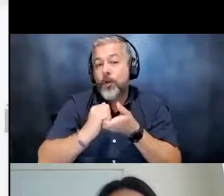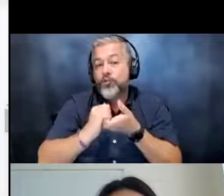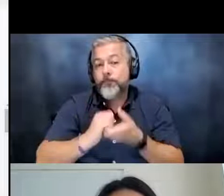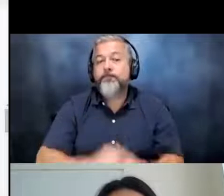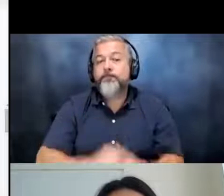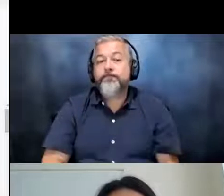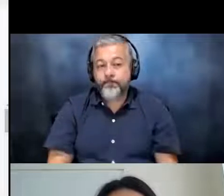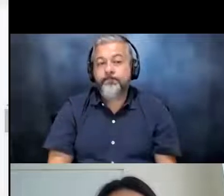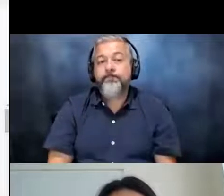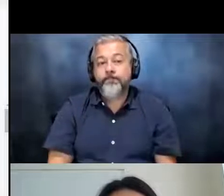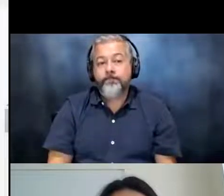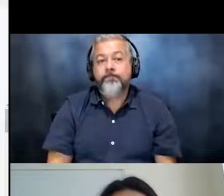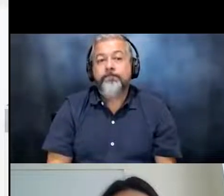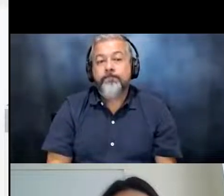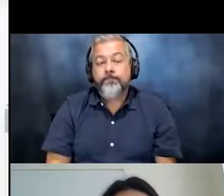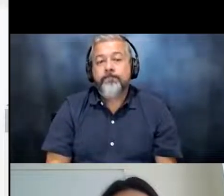Yeah.